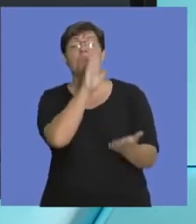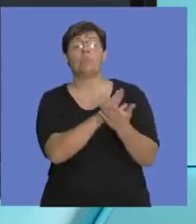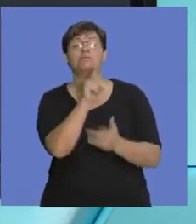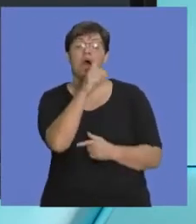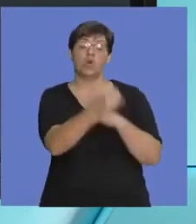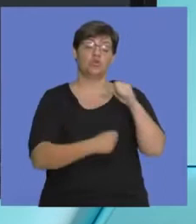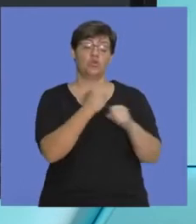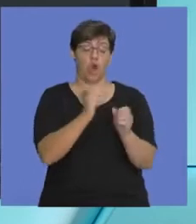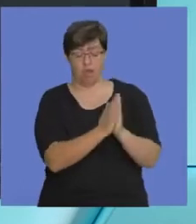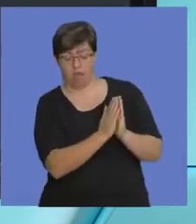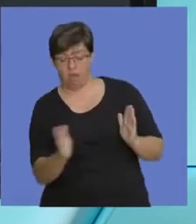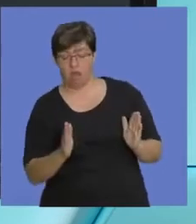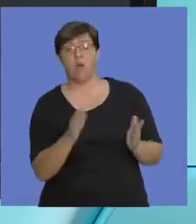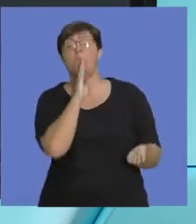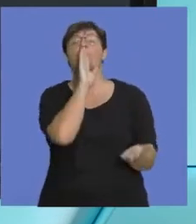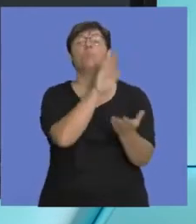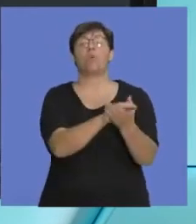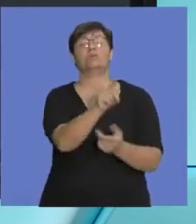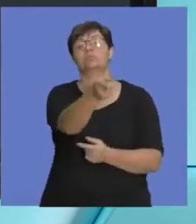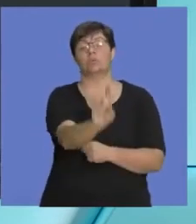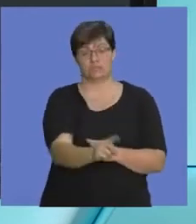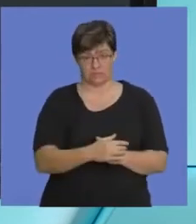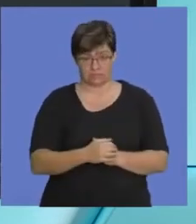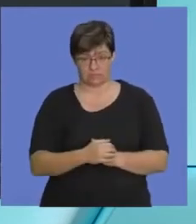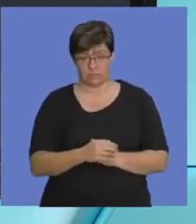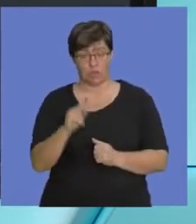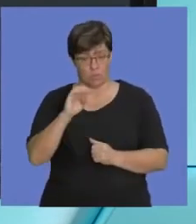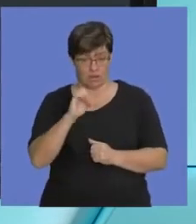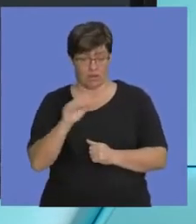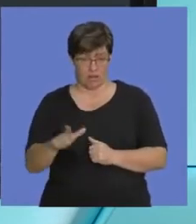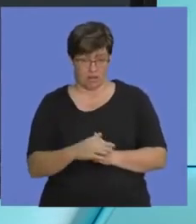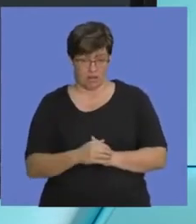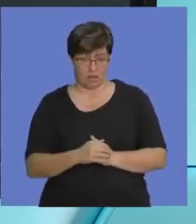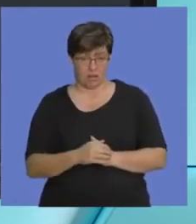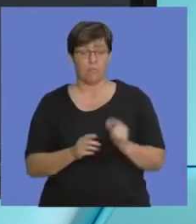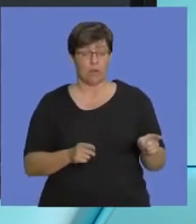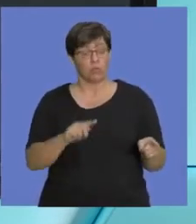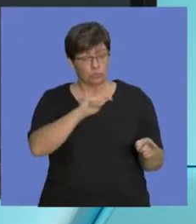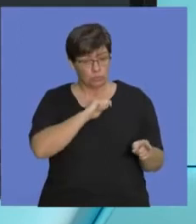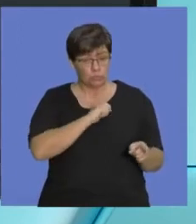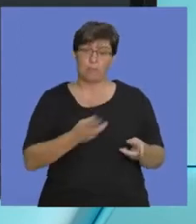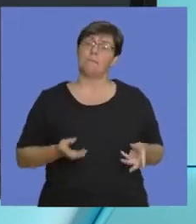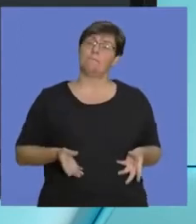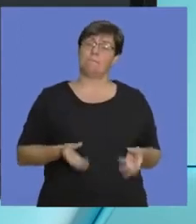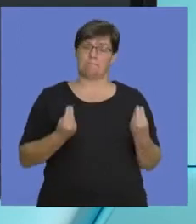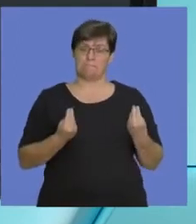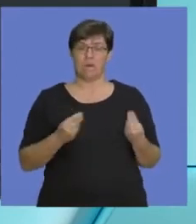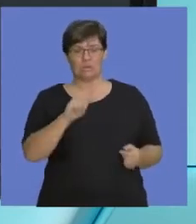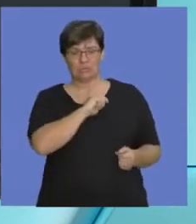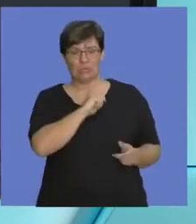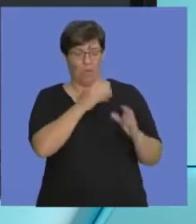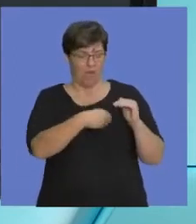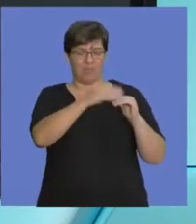promise you for the whole year? That's the nominal interest rate. But what did you actually get because of